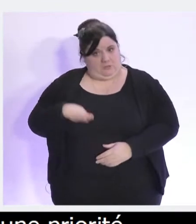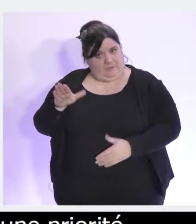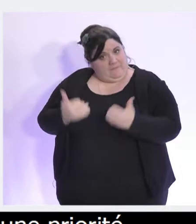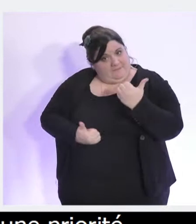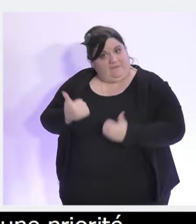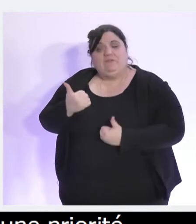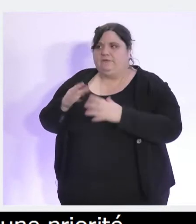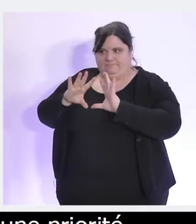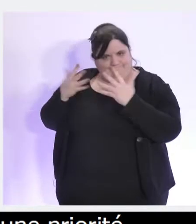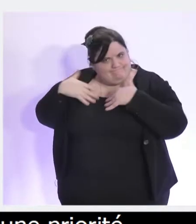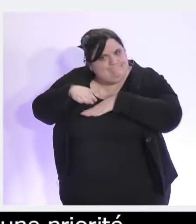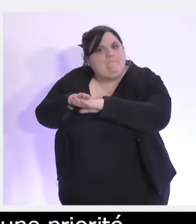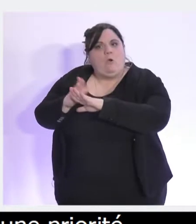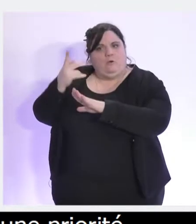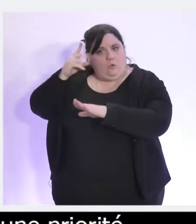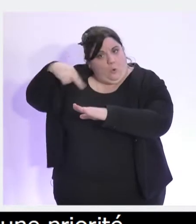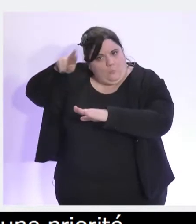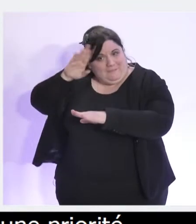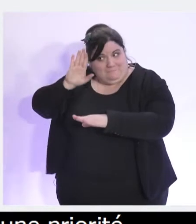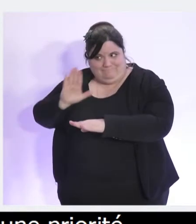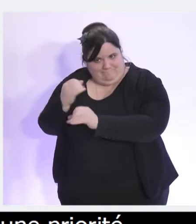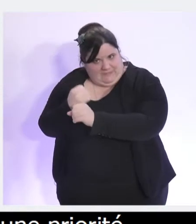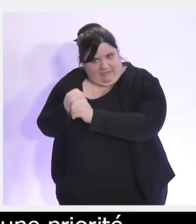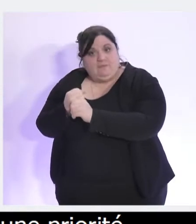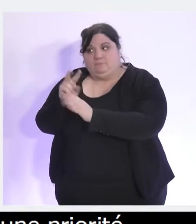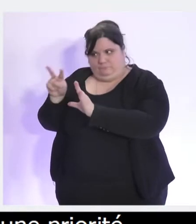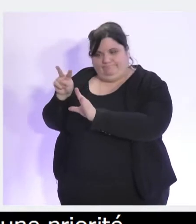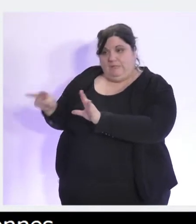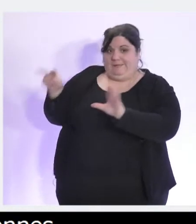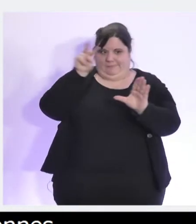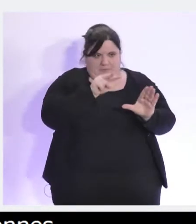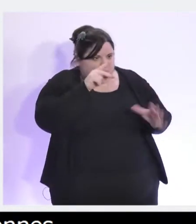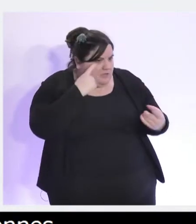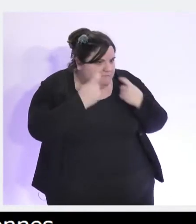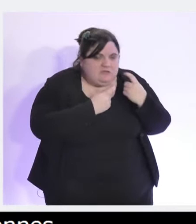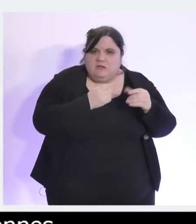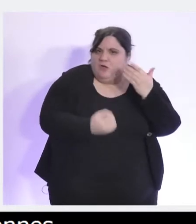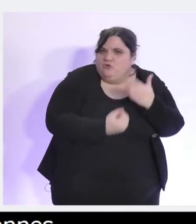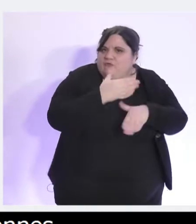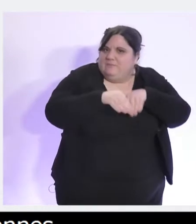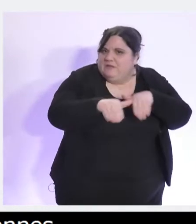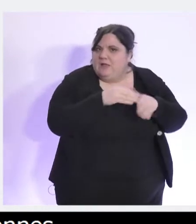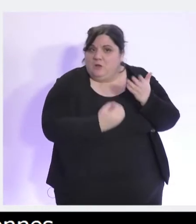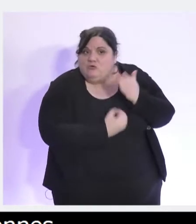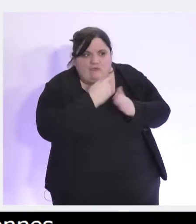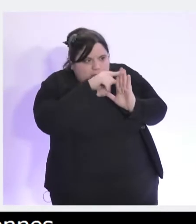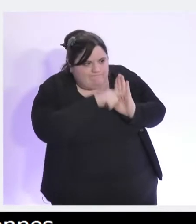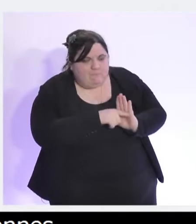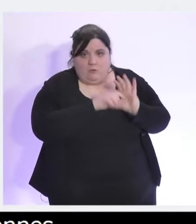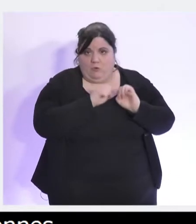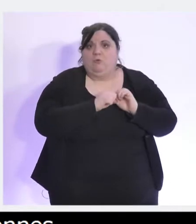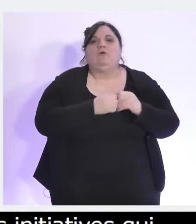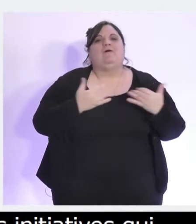also talked about the different initiatives which could be rolled out across the European Union. The example of the